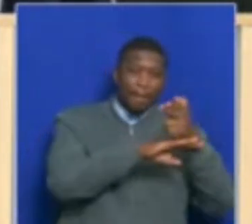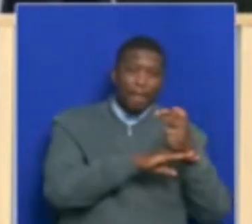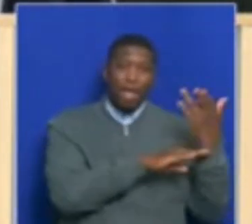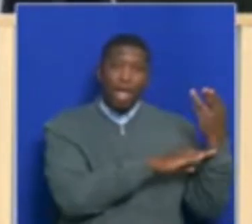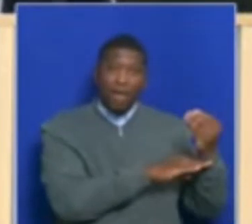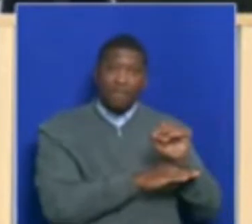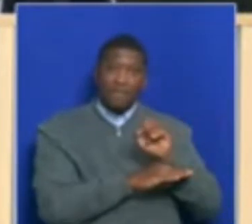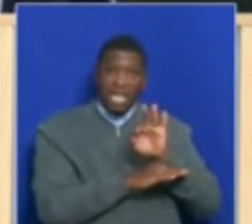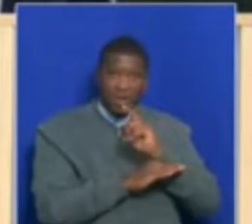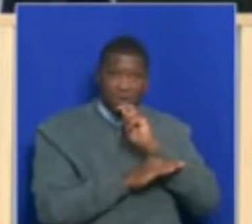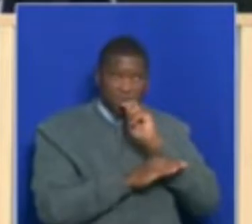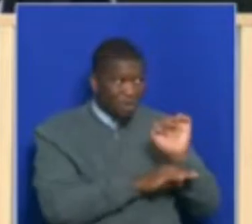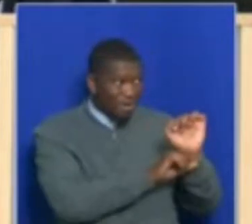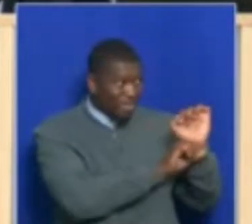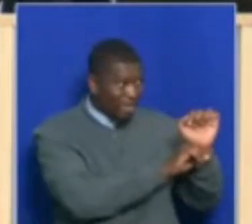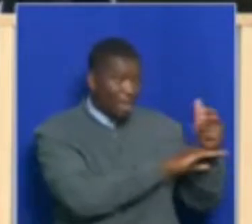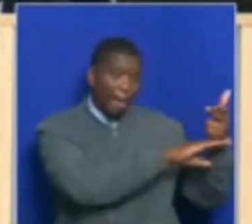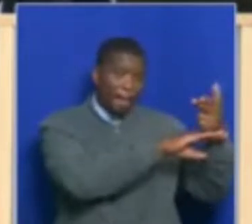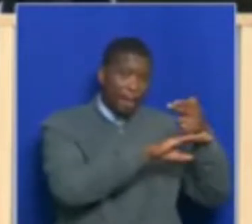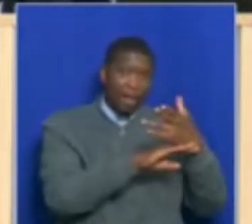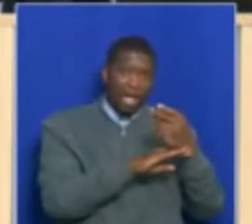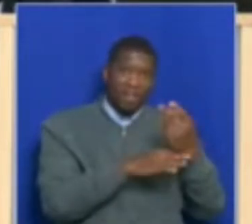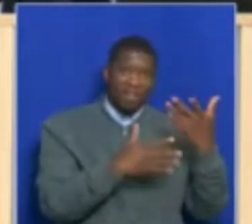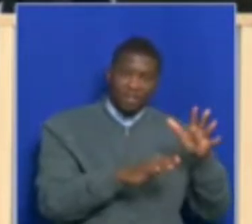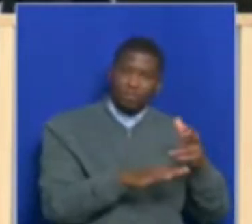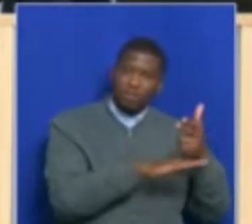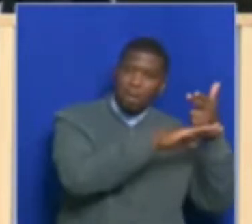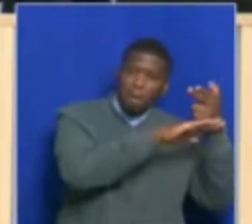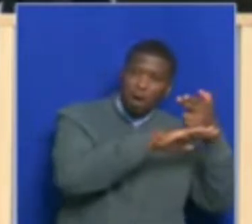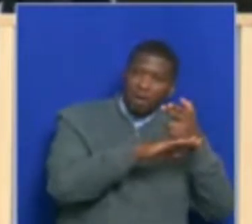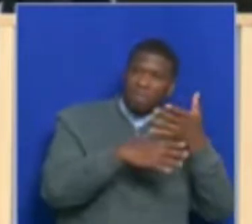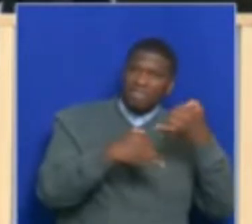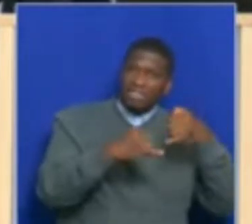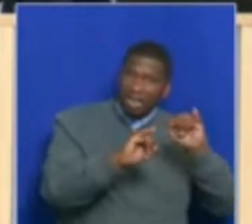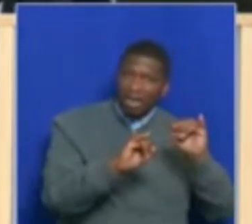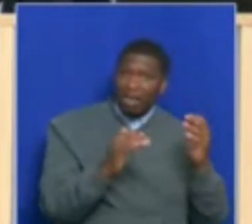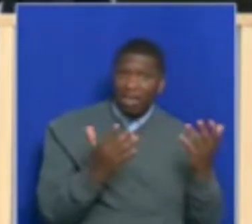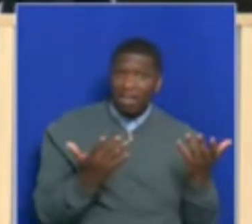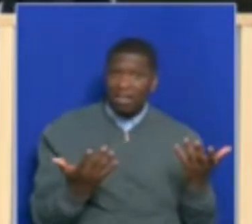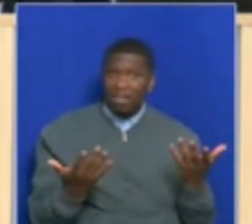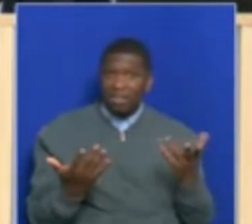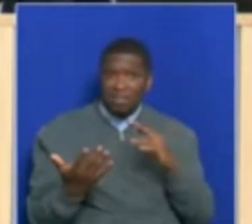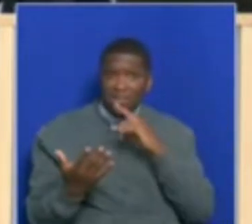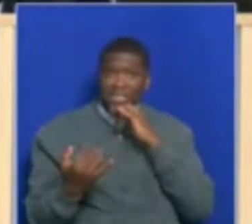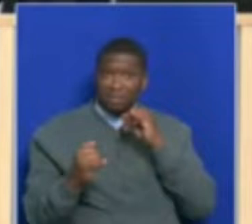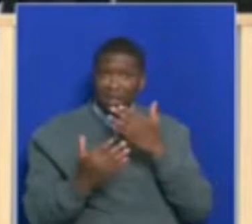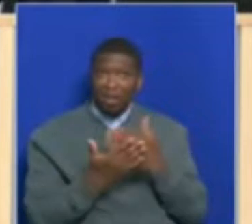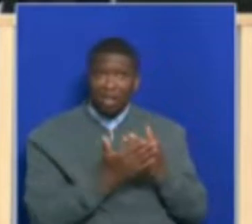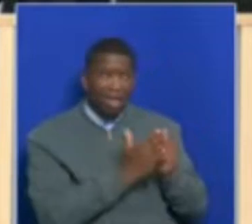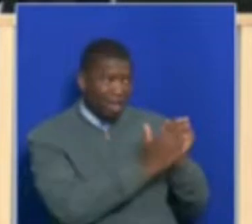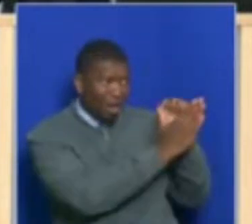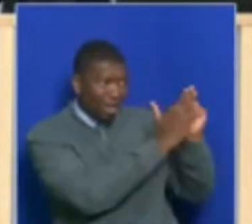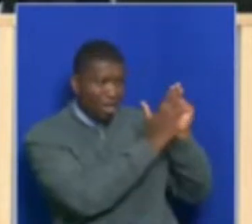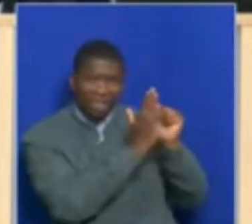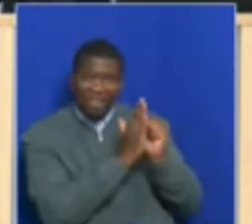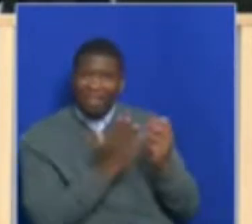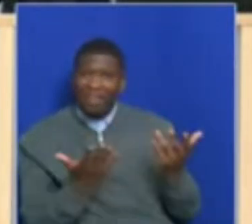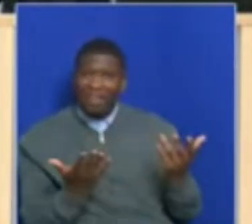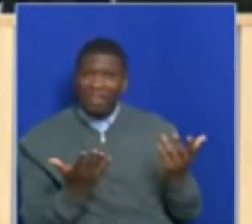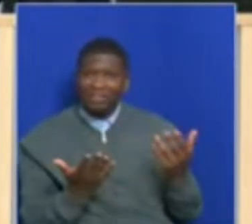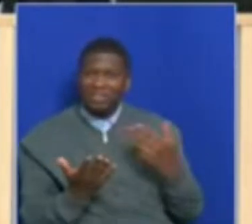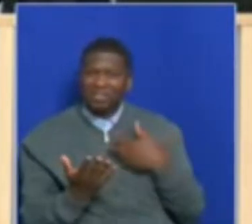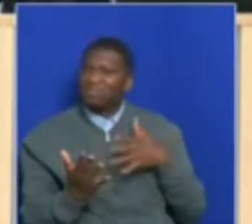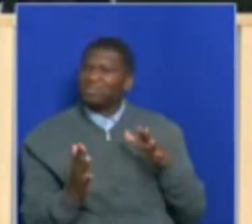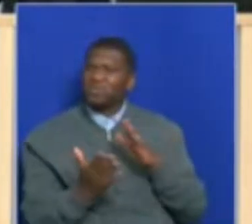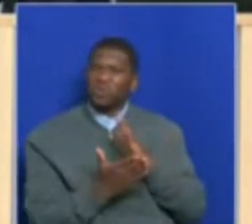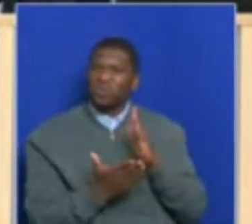firearms have been used or are being used, they may kill. So I'm not quite sure I follow the significance